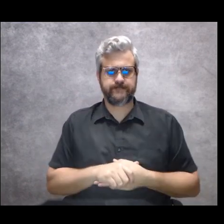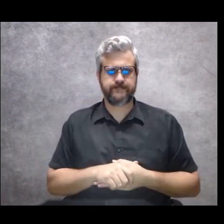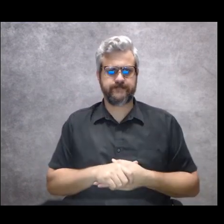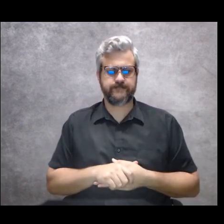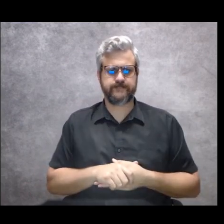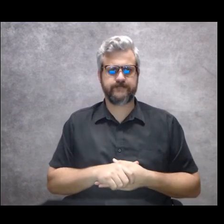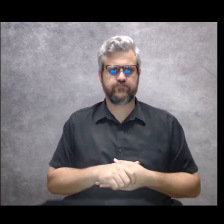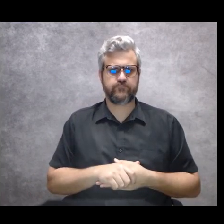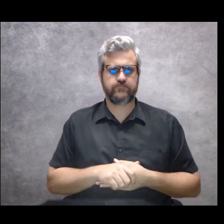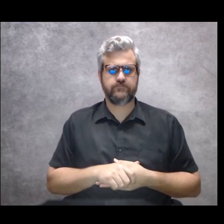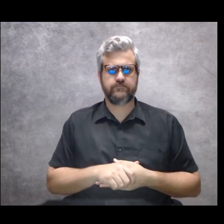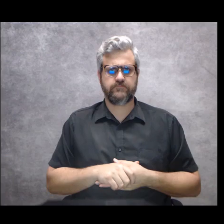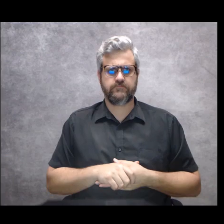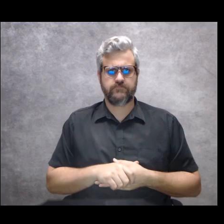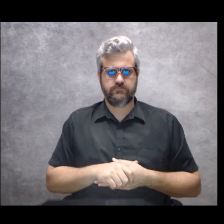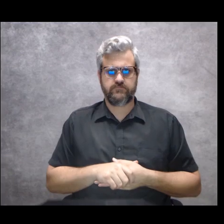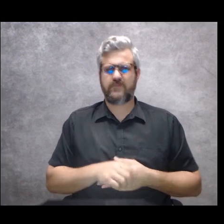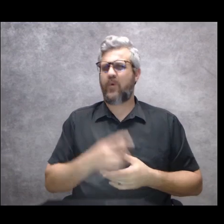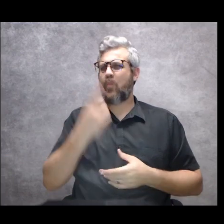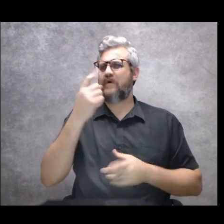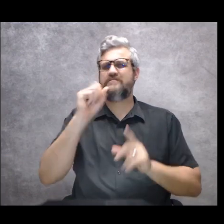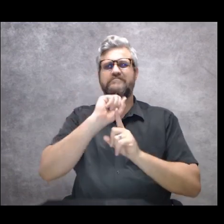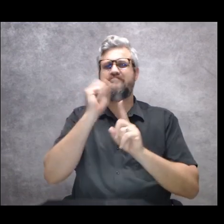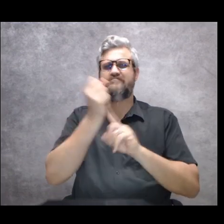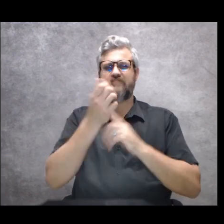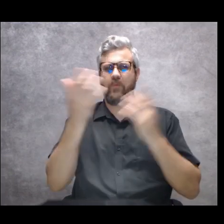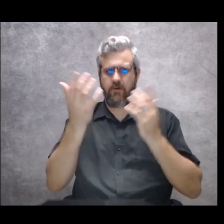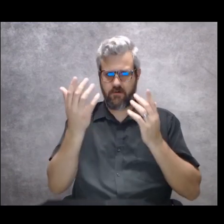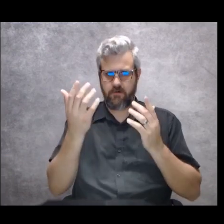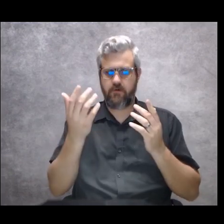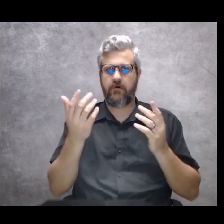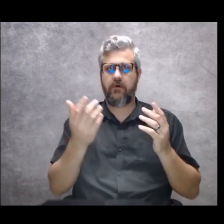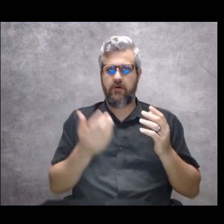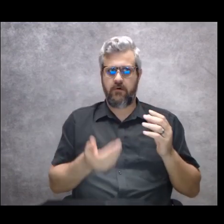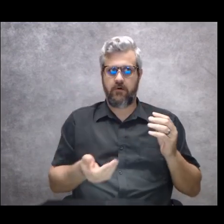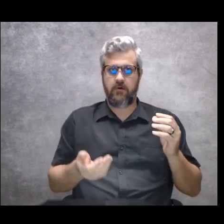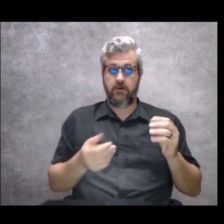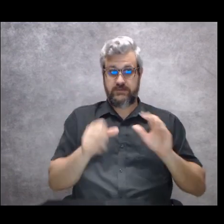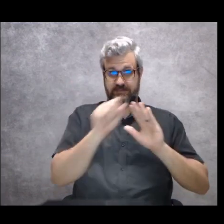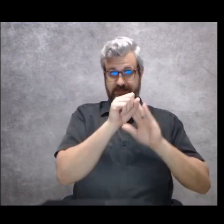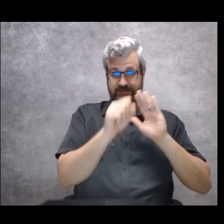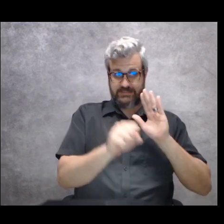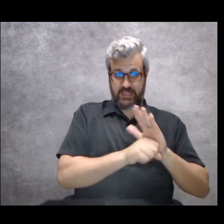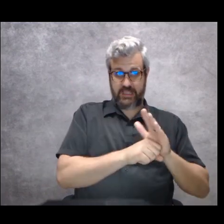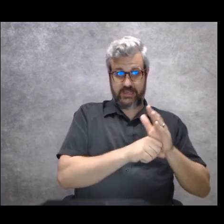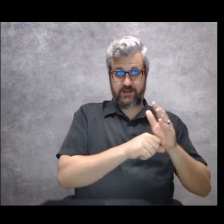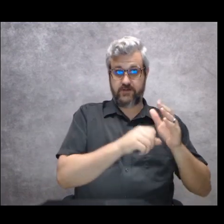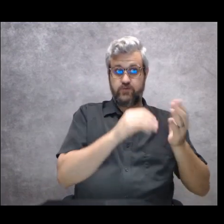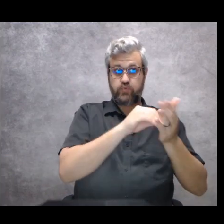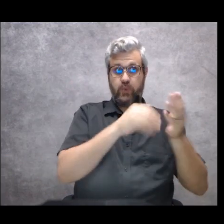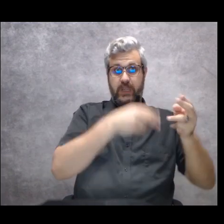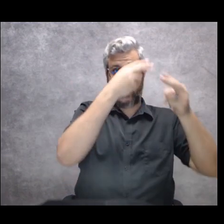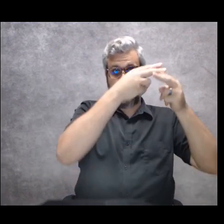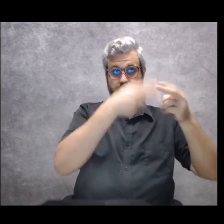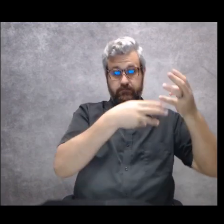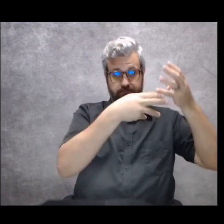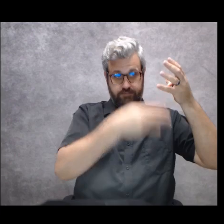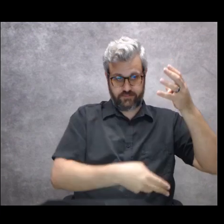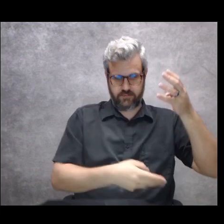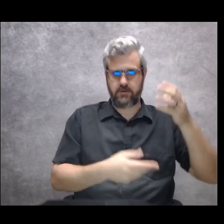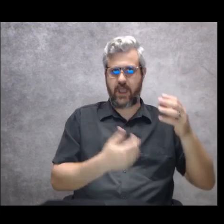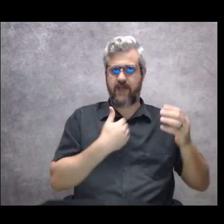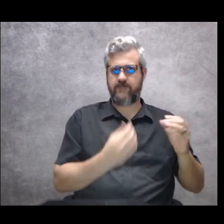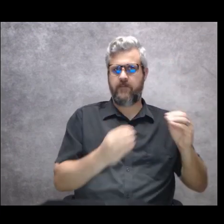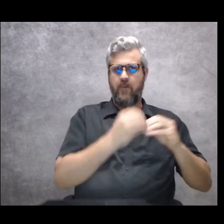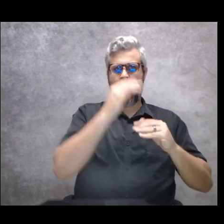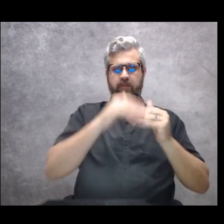This is a scenario where there are more students on the state dataset than on the local dataset. If the student